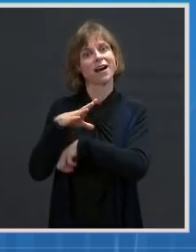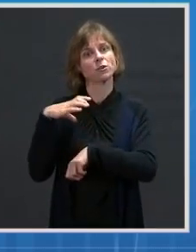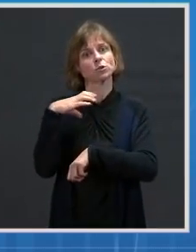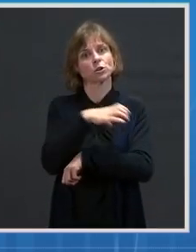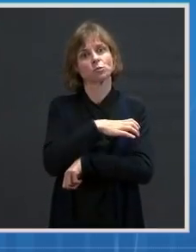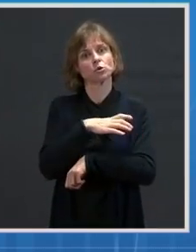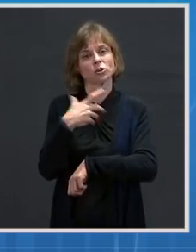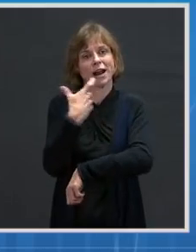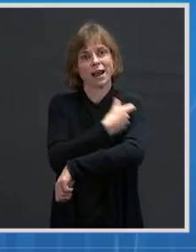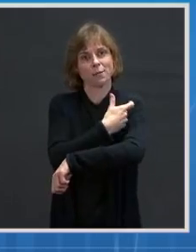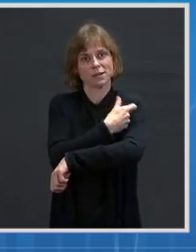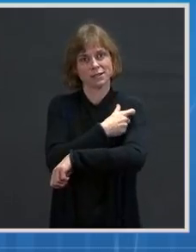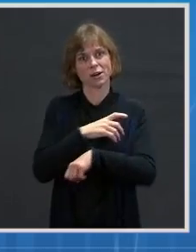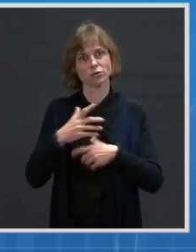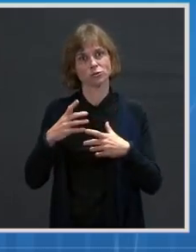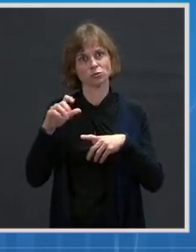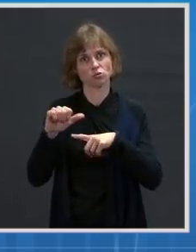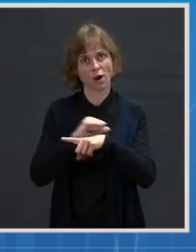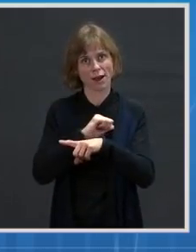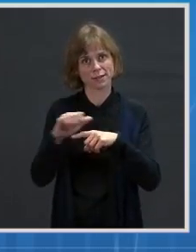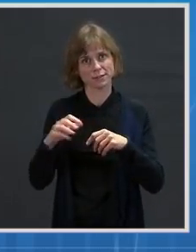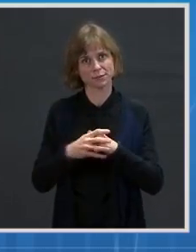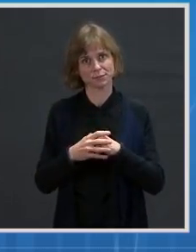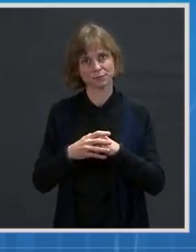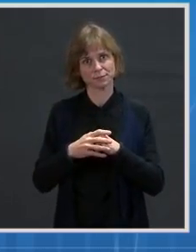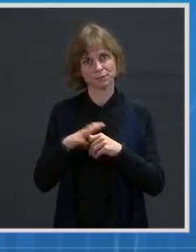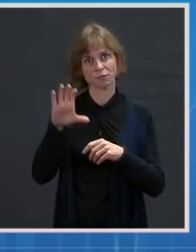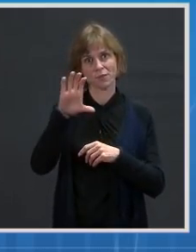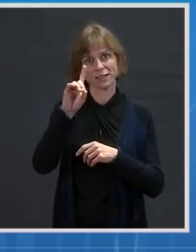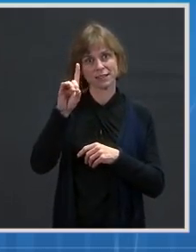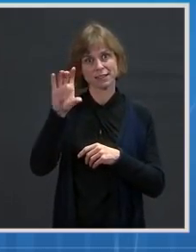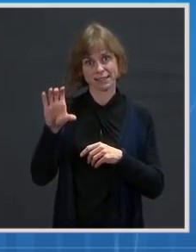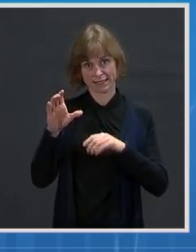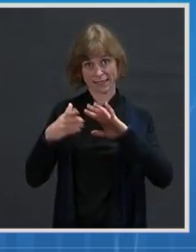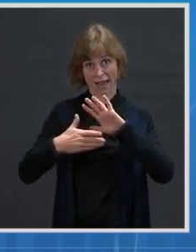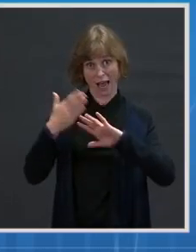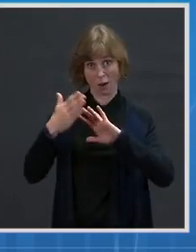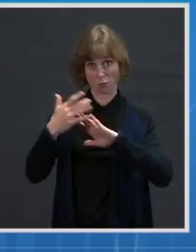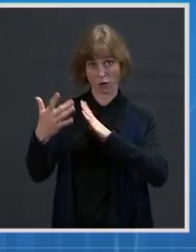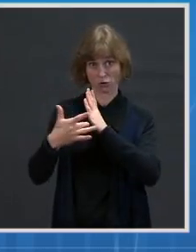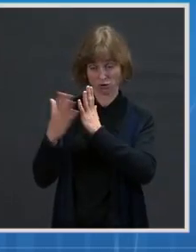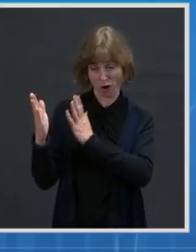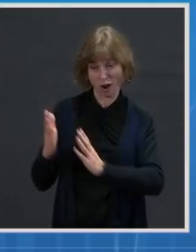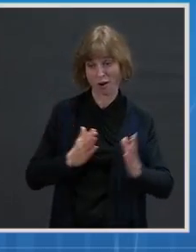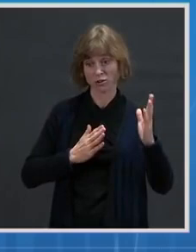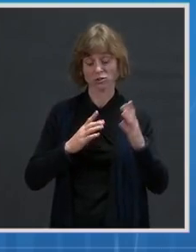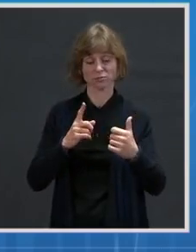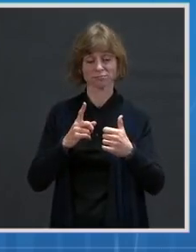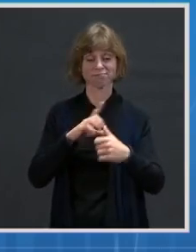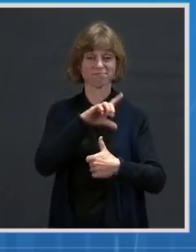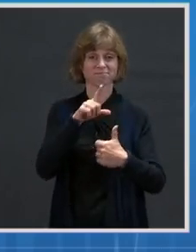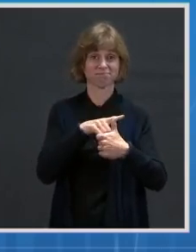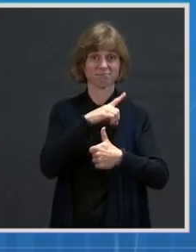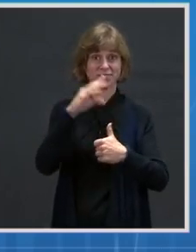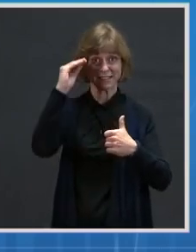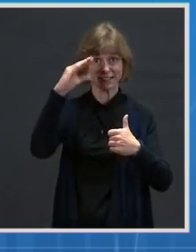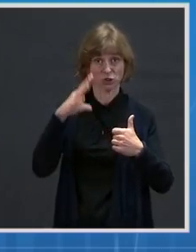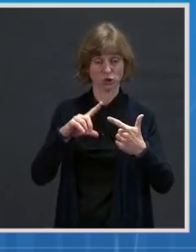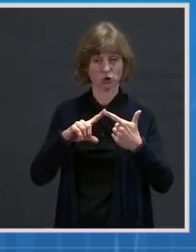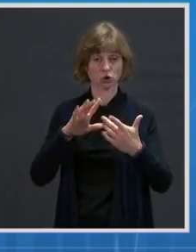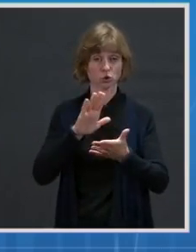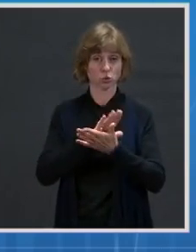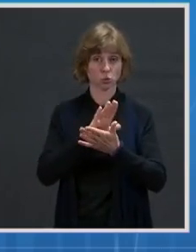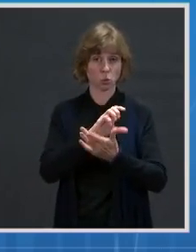Practices. CDC's operational strategy specifically includes vaccination for teachers and school staff as an additional layer